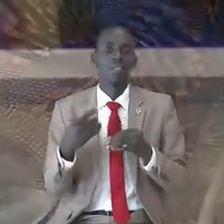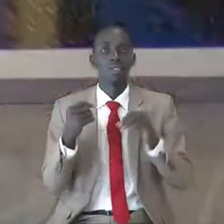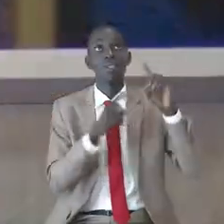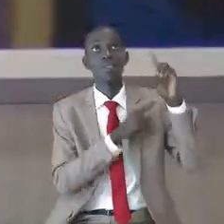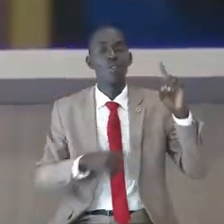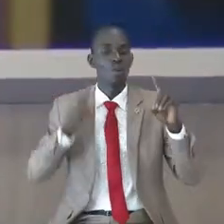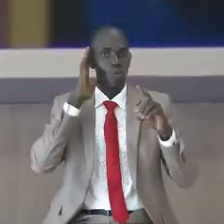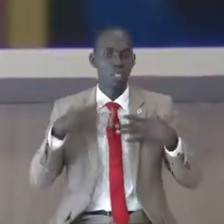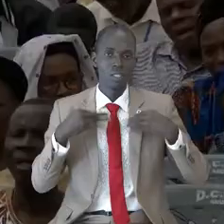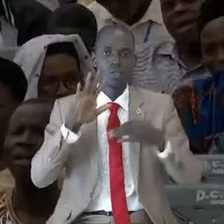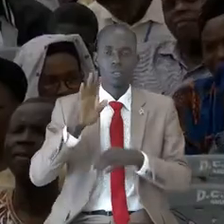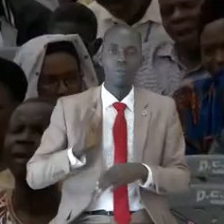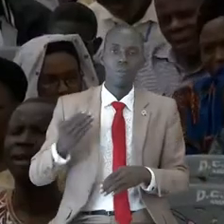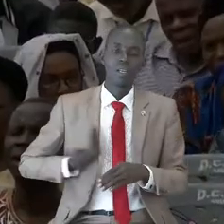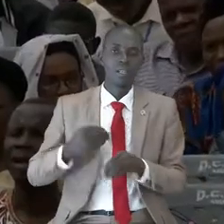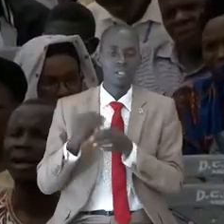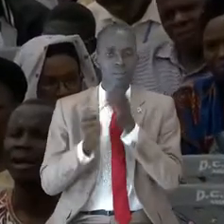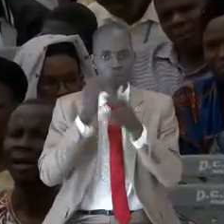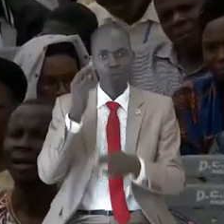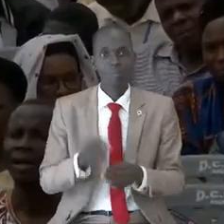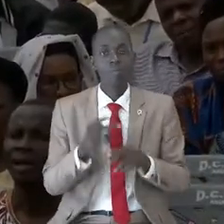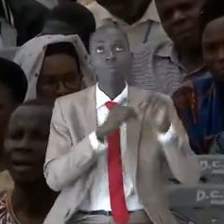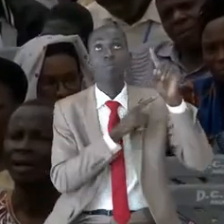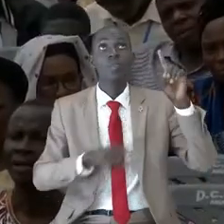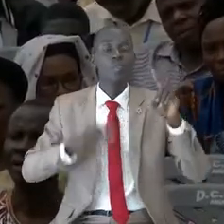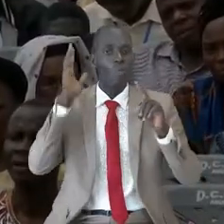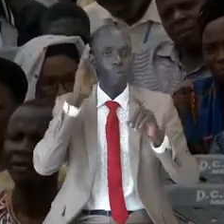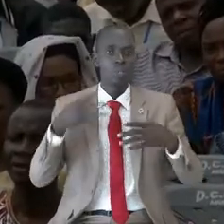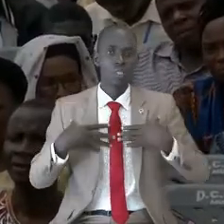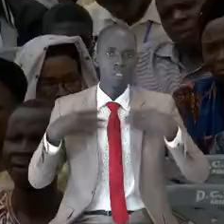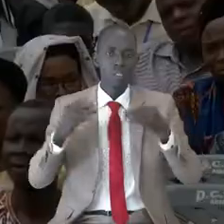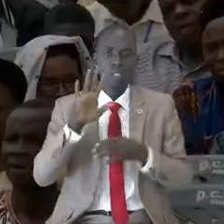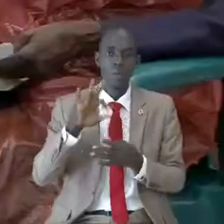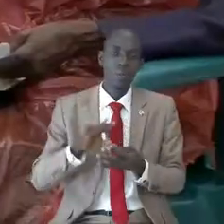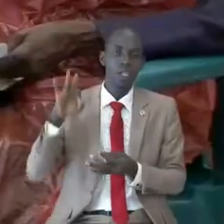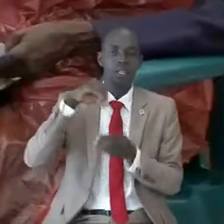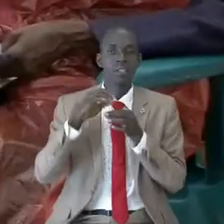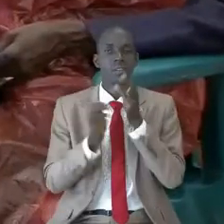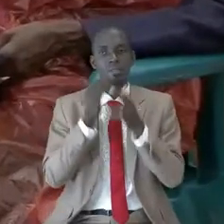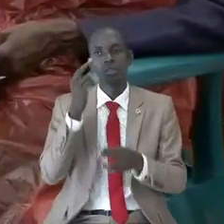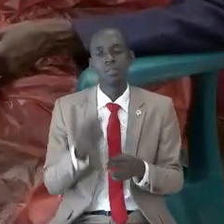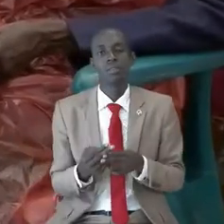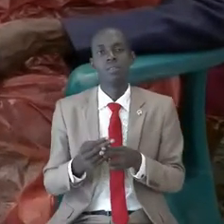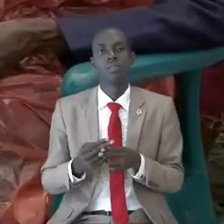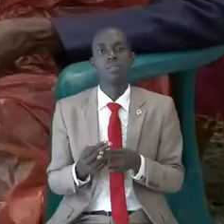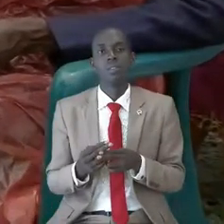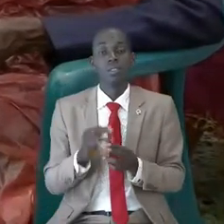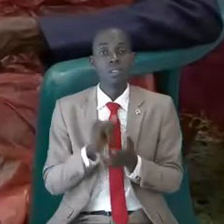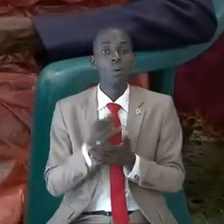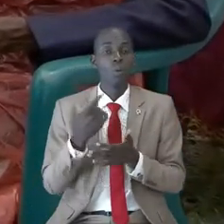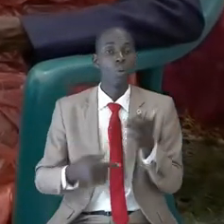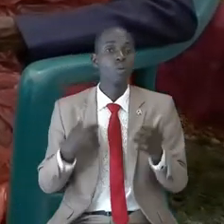will heal your soul. He will heal your spirit. That's what we refer to